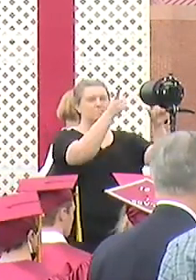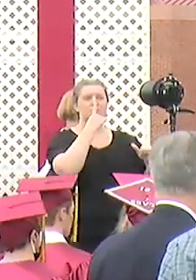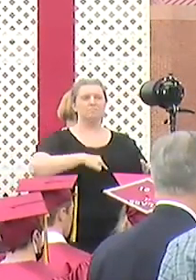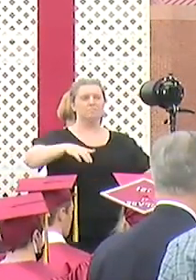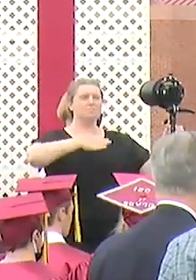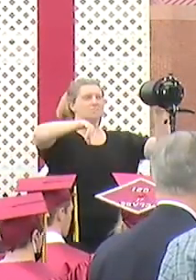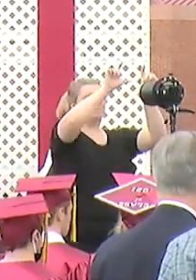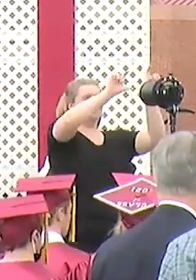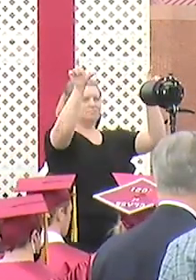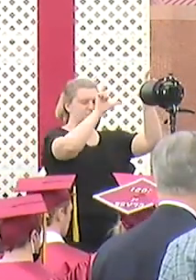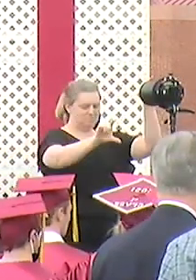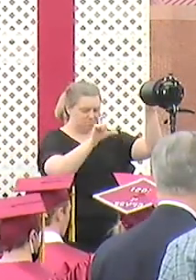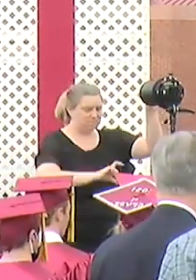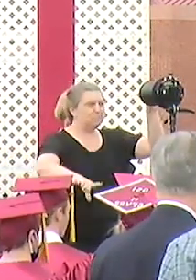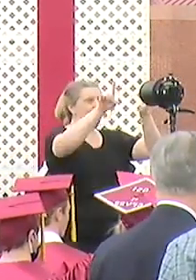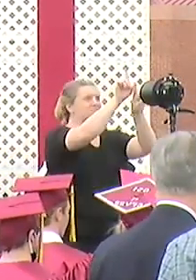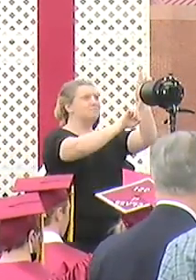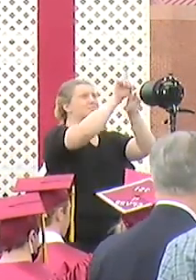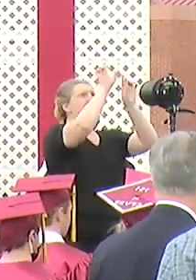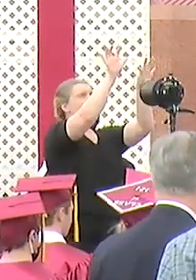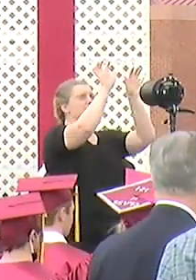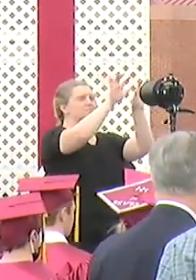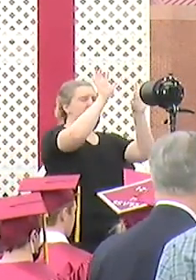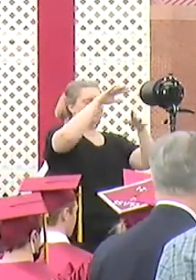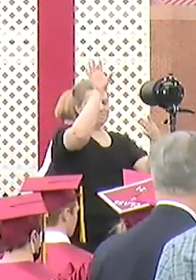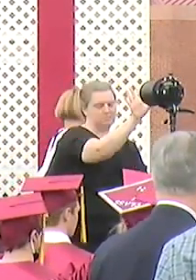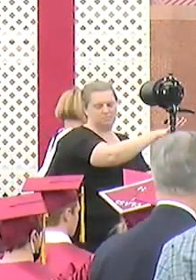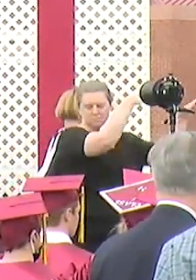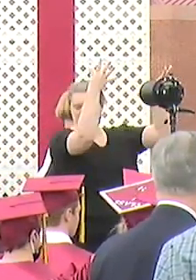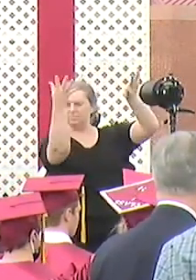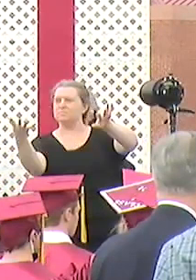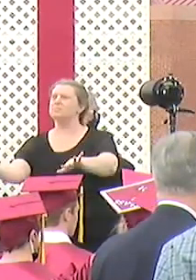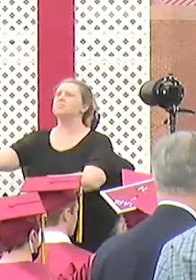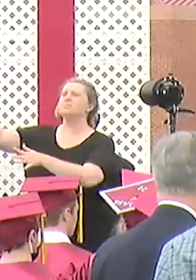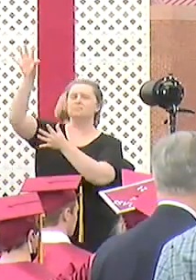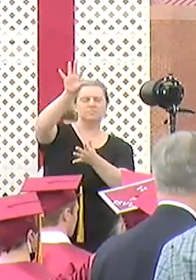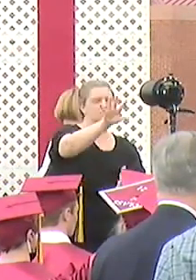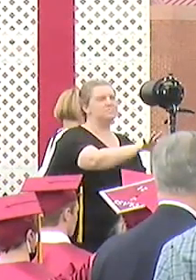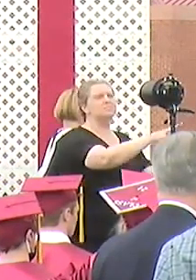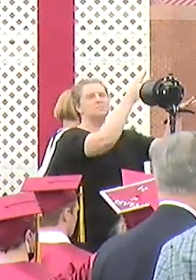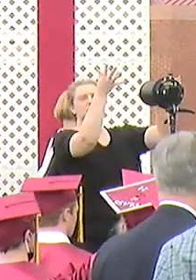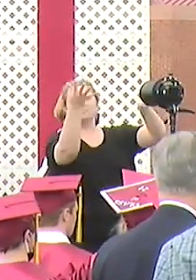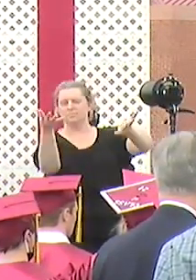Oh, say does that star-spangled banner